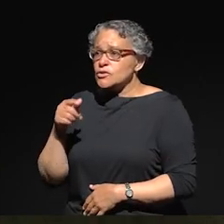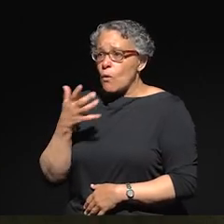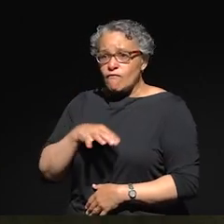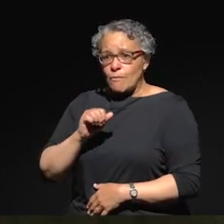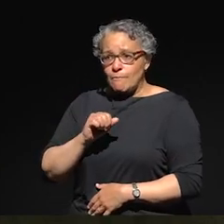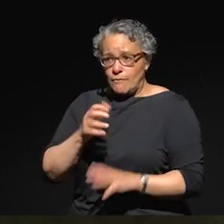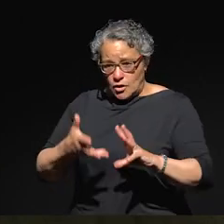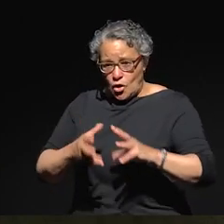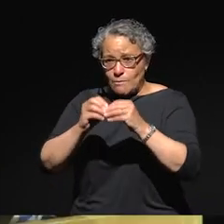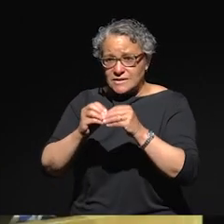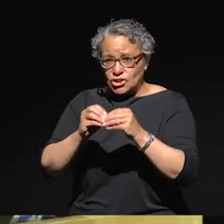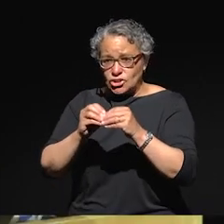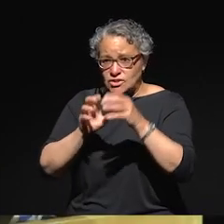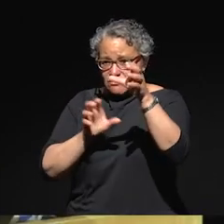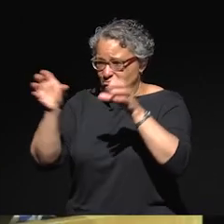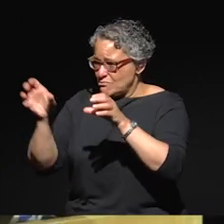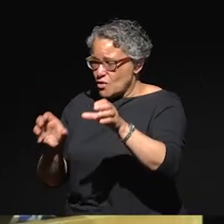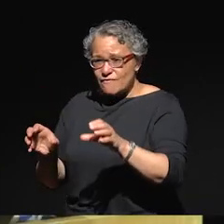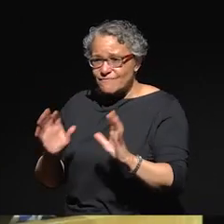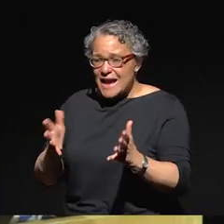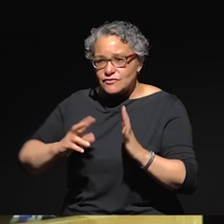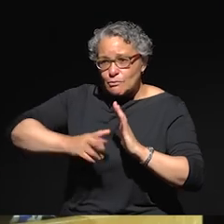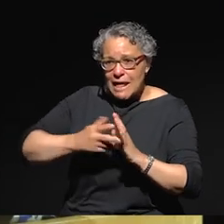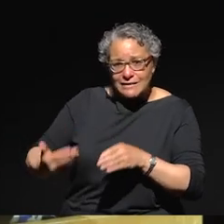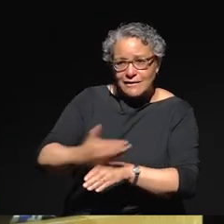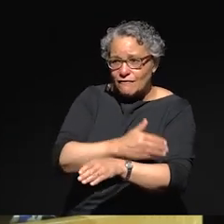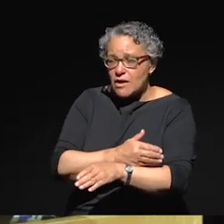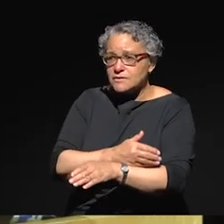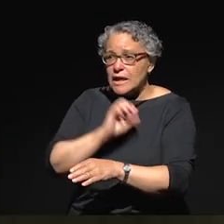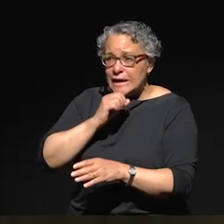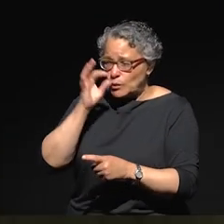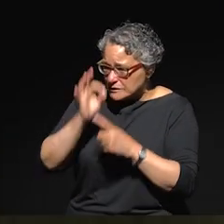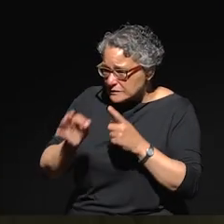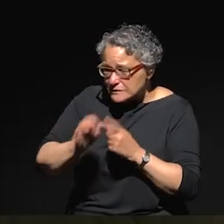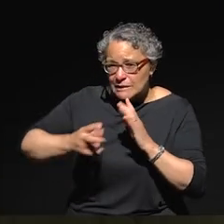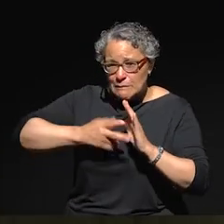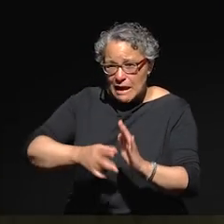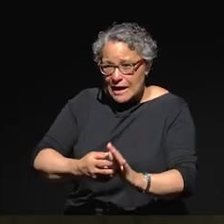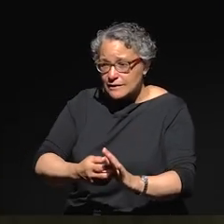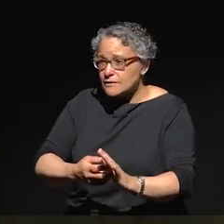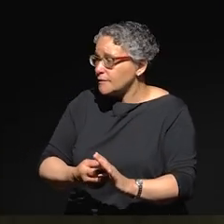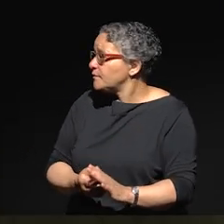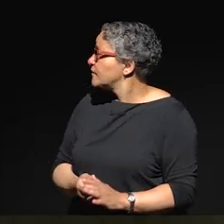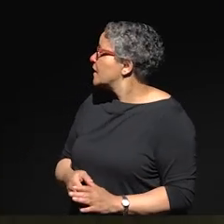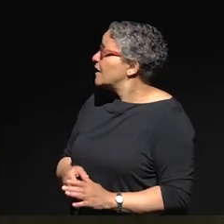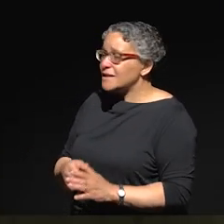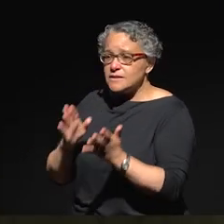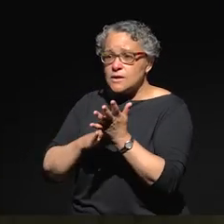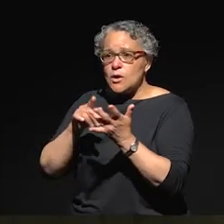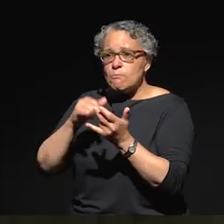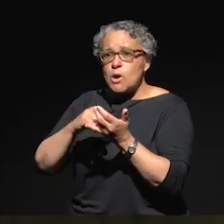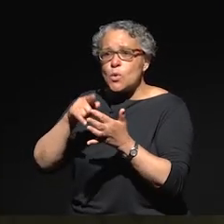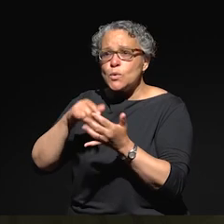they start falling apart. So he would plan very meticulously. This is Moses. This is Moses in the burning bush. So this is Moses before